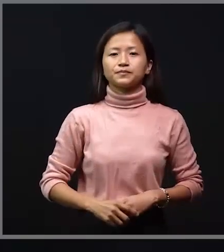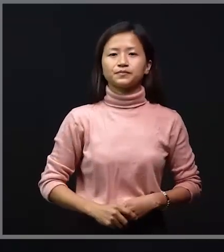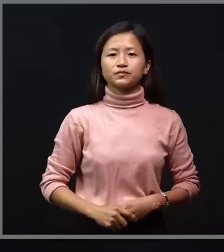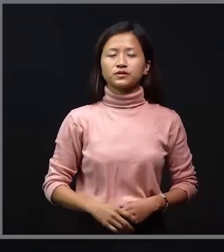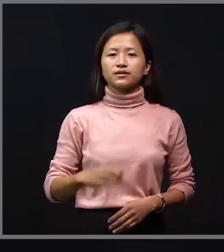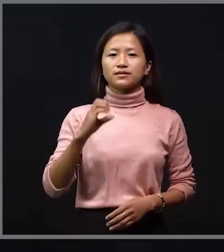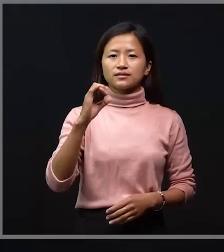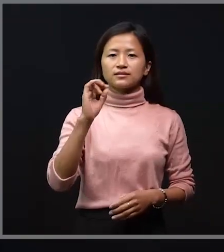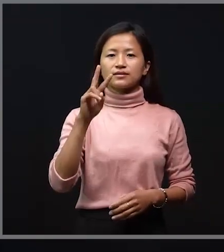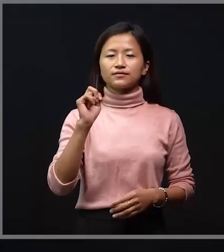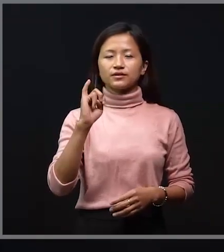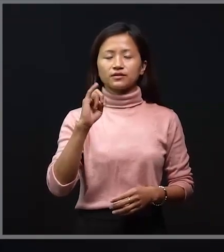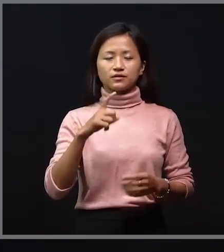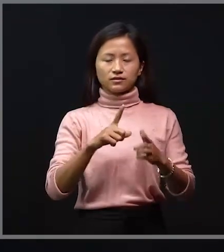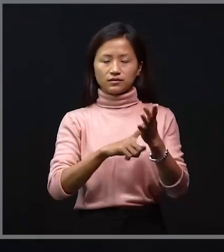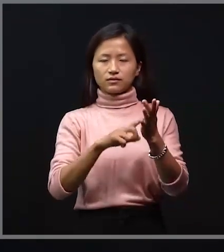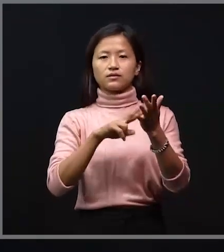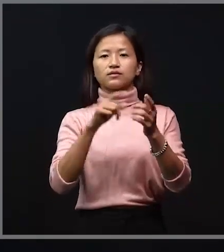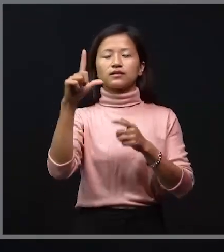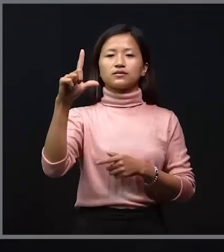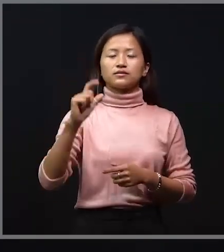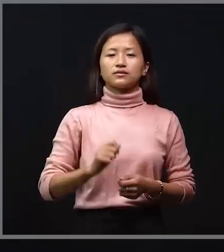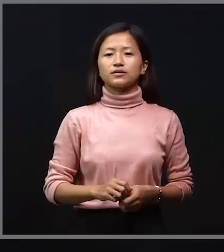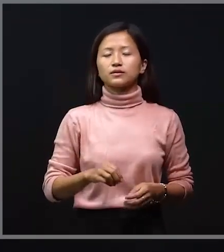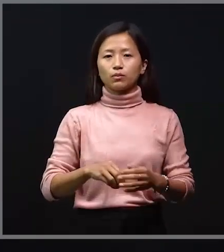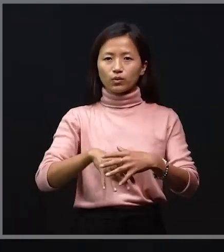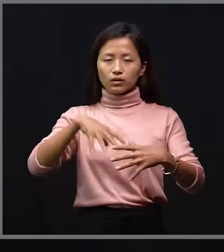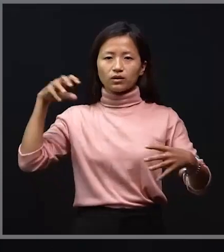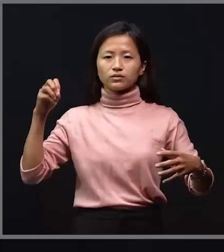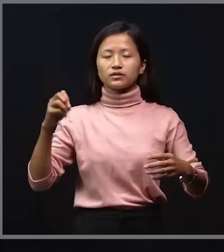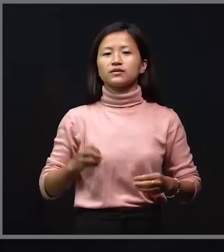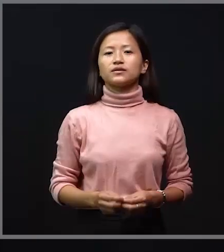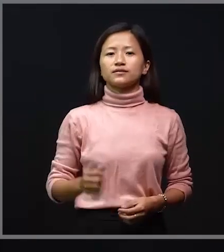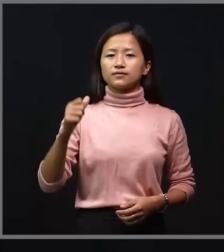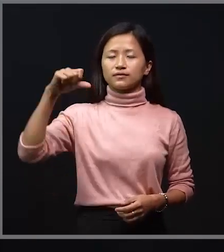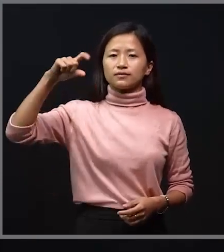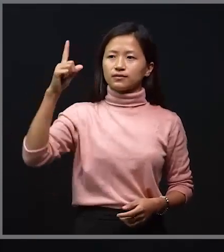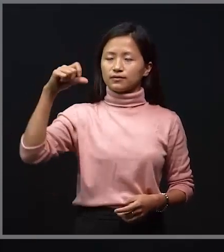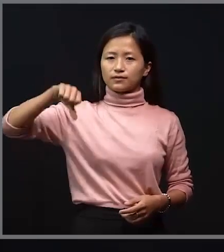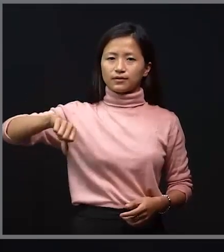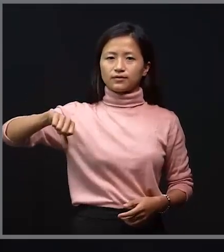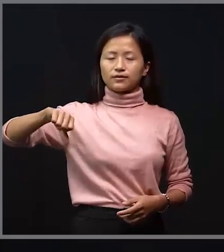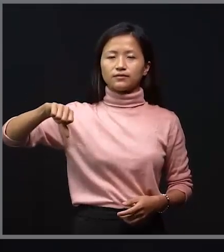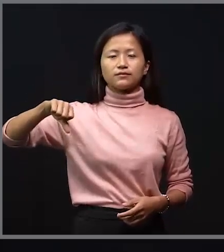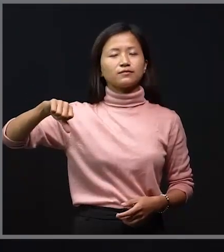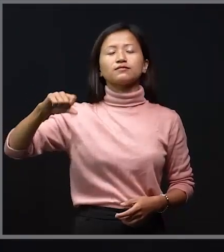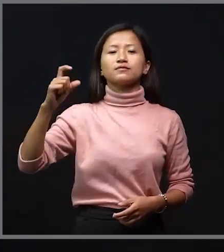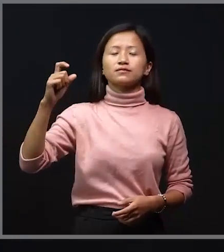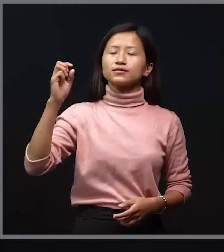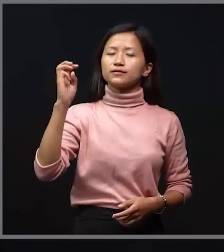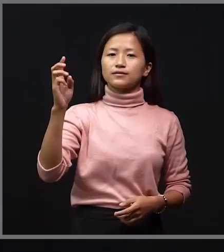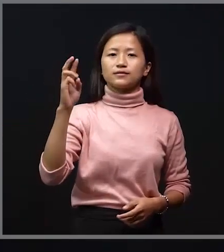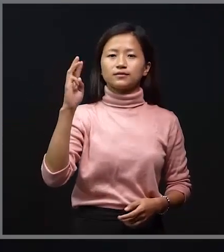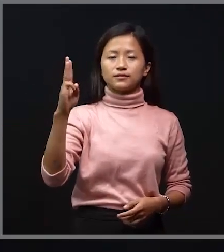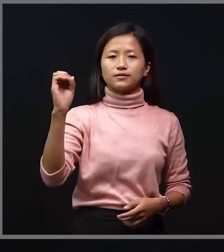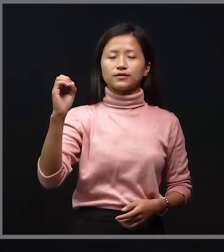this civil disobedience movement, this broke out in 1930, okay, and the reason why it broke out